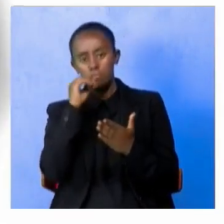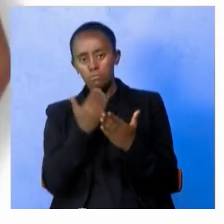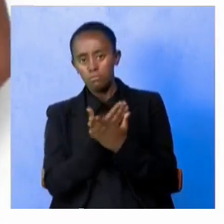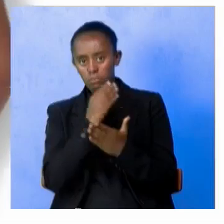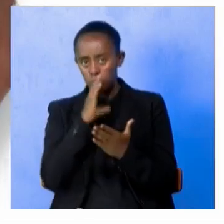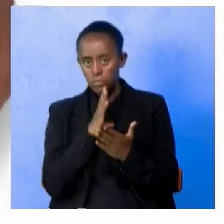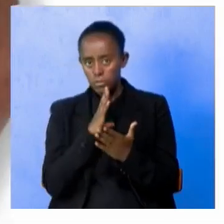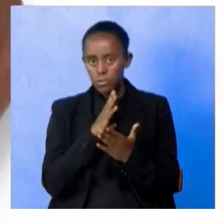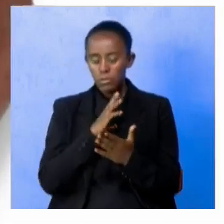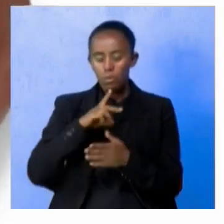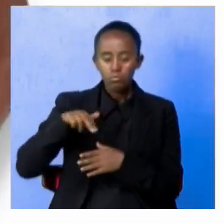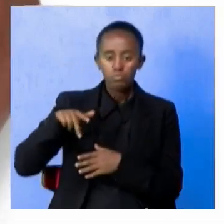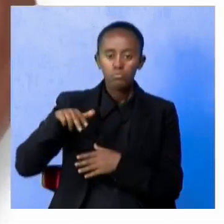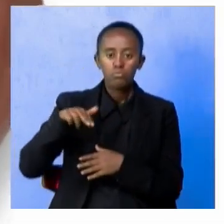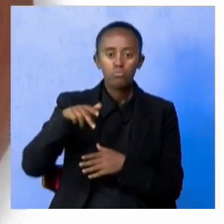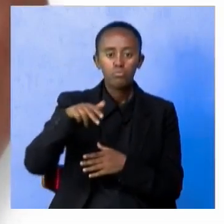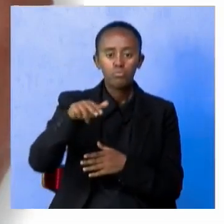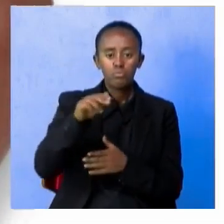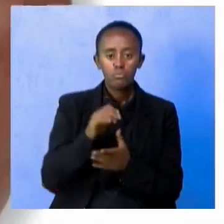walked by.